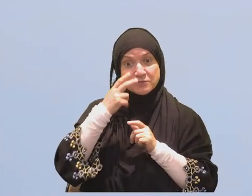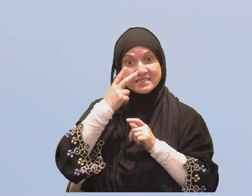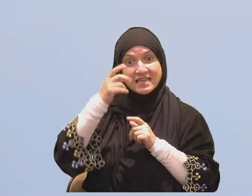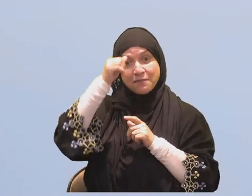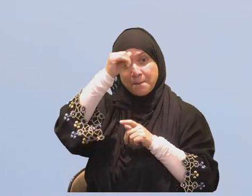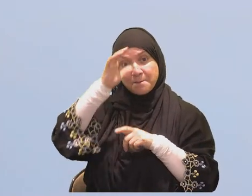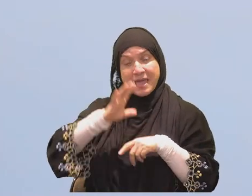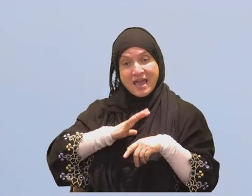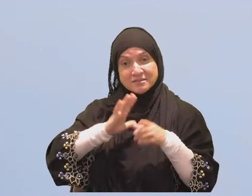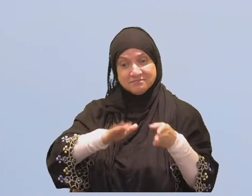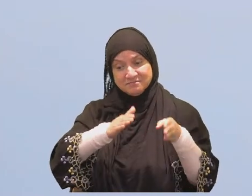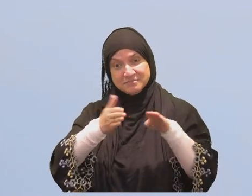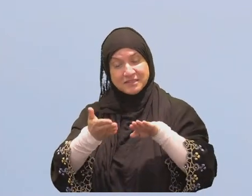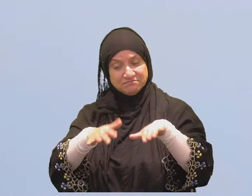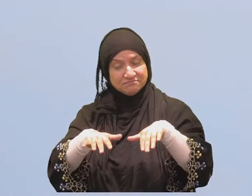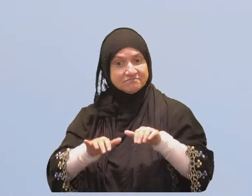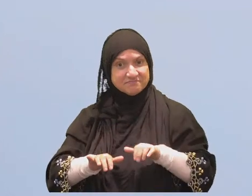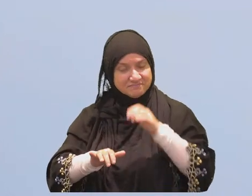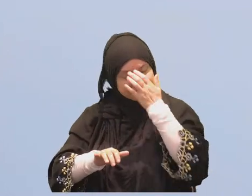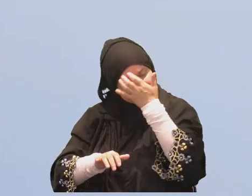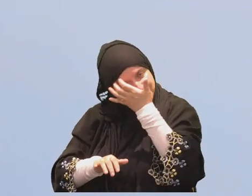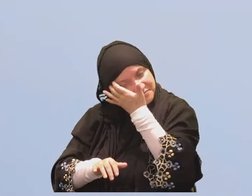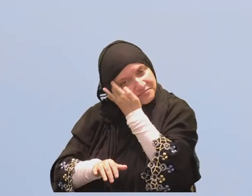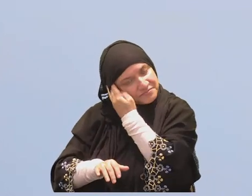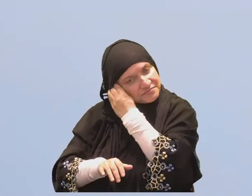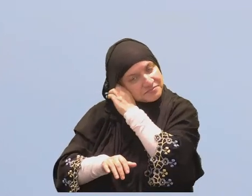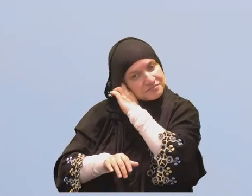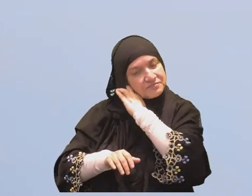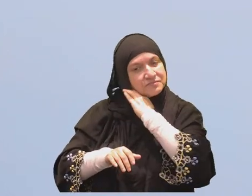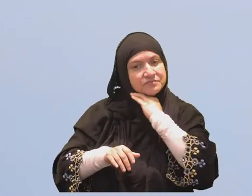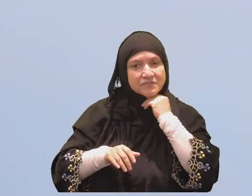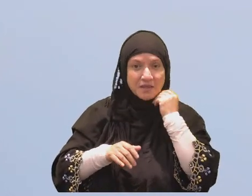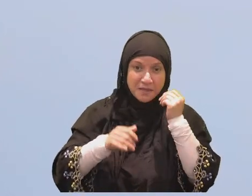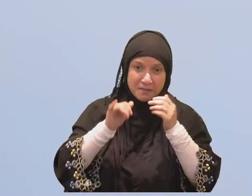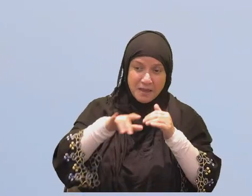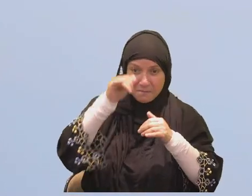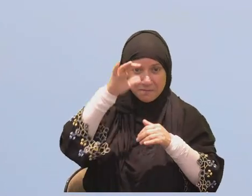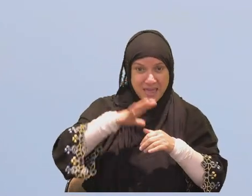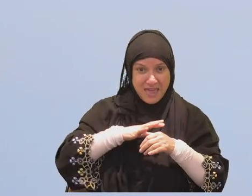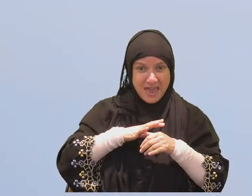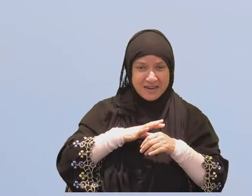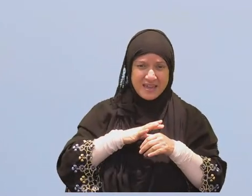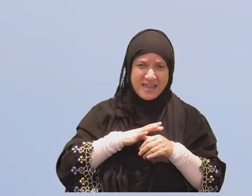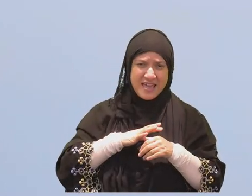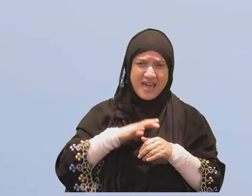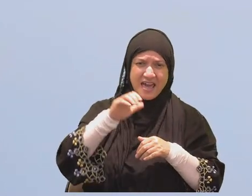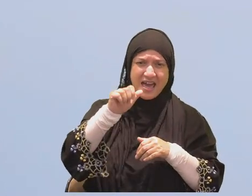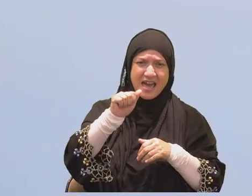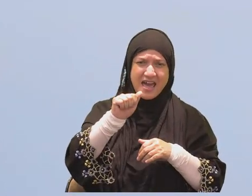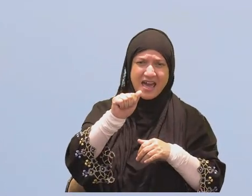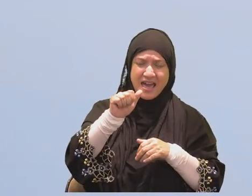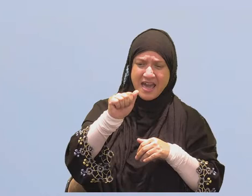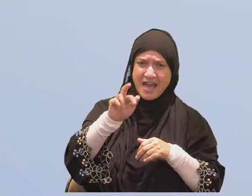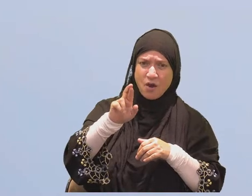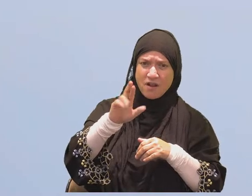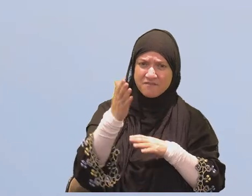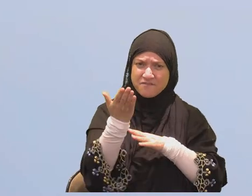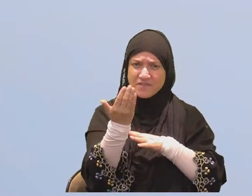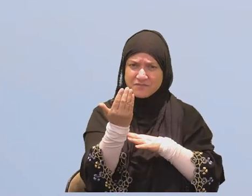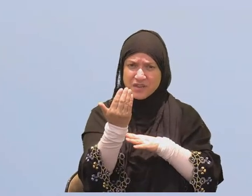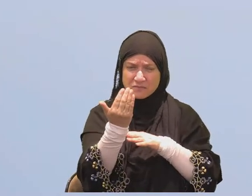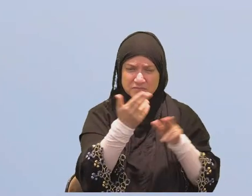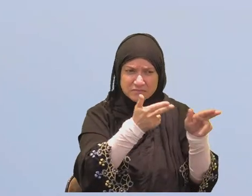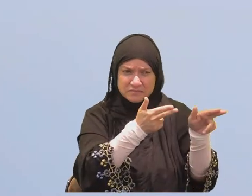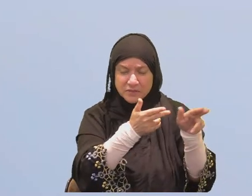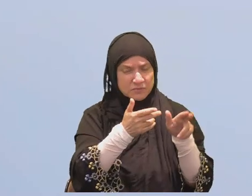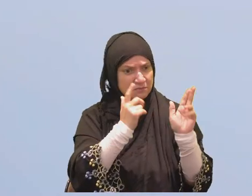that person with his AR-15 and his clips had another 2 or 3 or 4 or 5 minutes to continue to